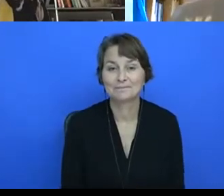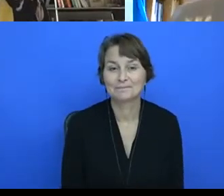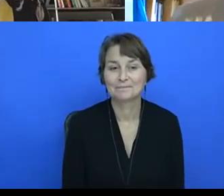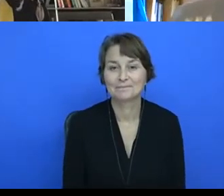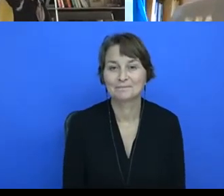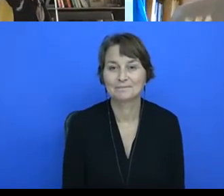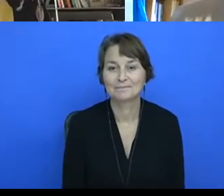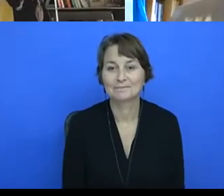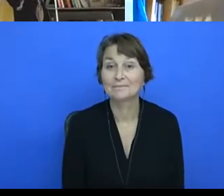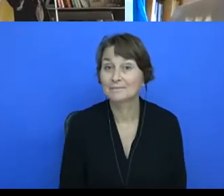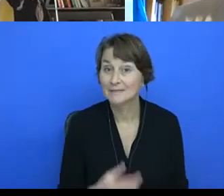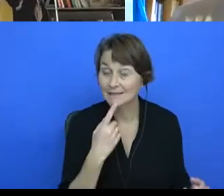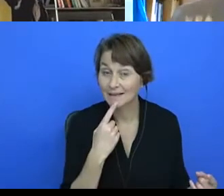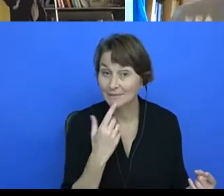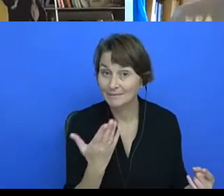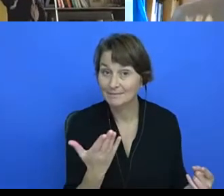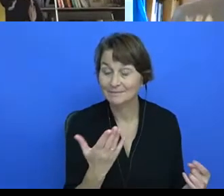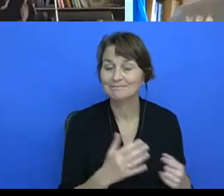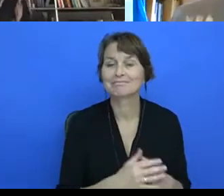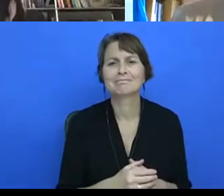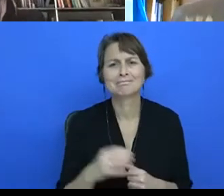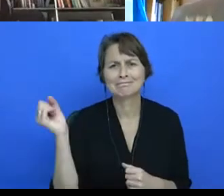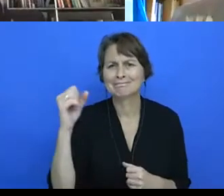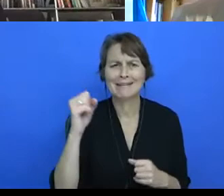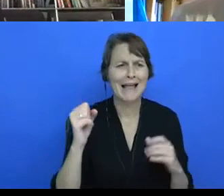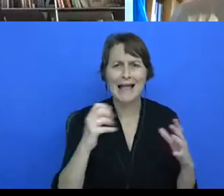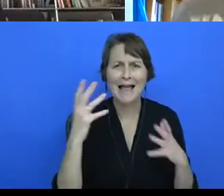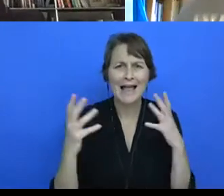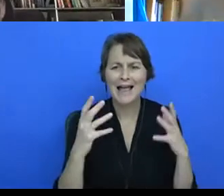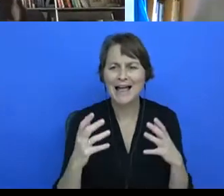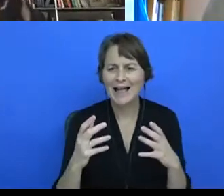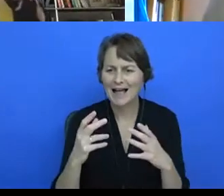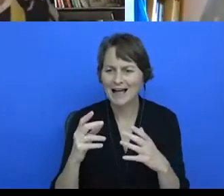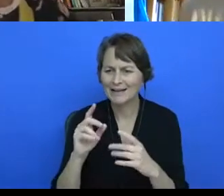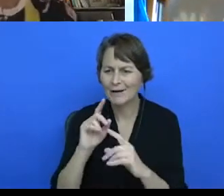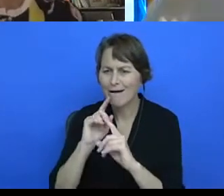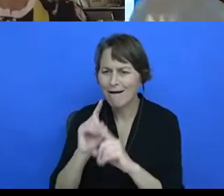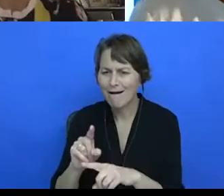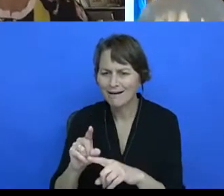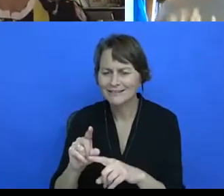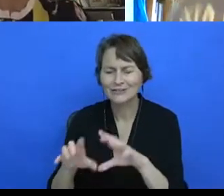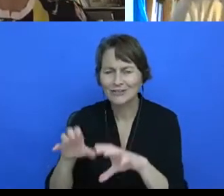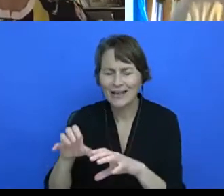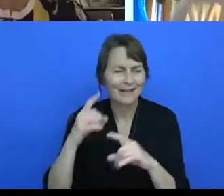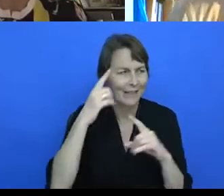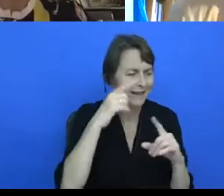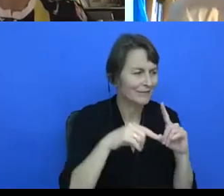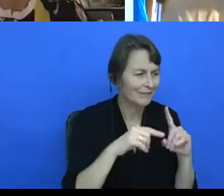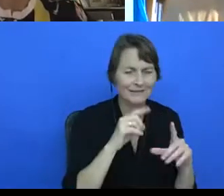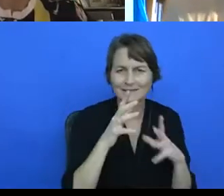You wanted to say something? Yeah, I was just trying to answer something in the chat at the same time. I can't read, think, and write all at the same time.